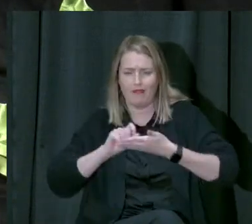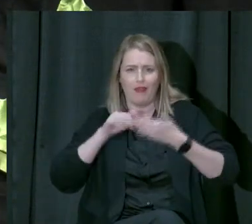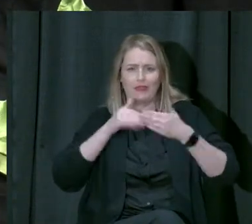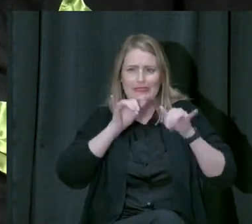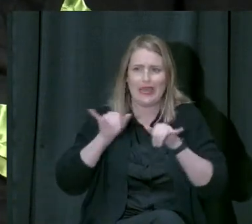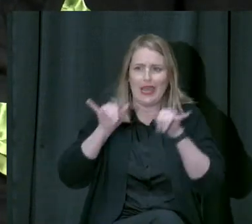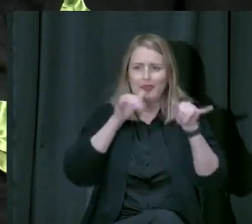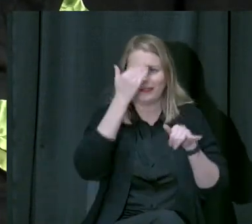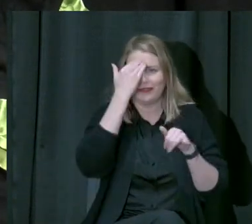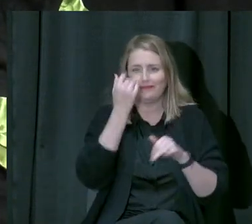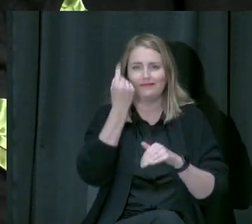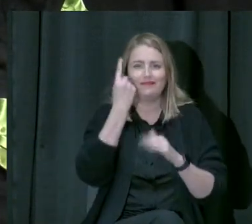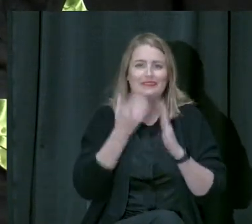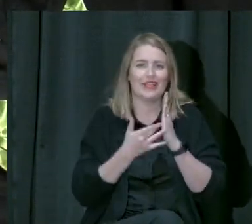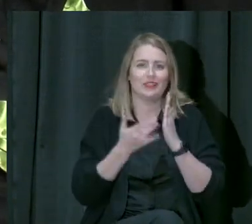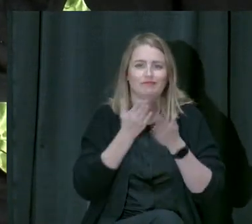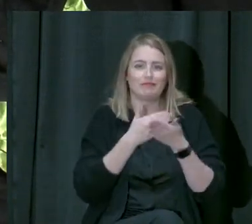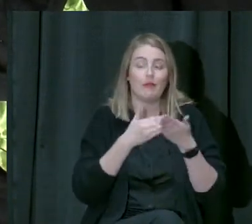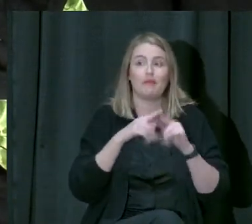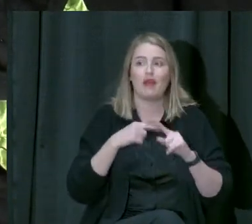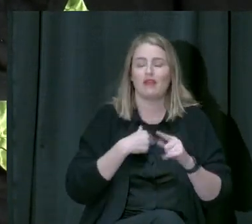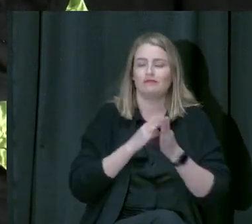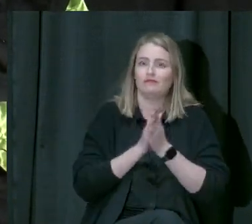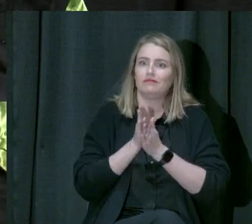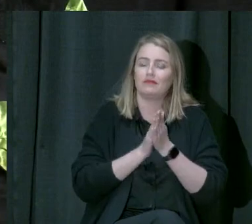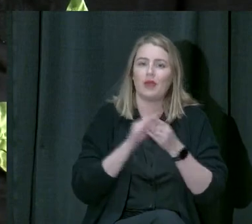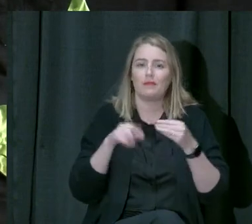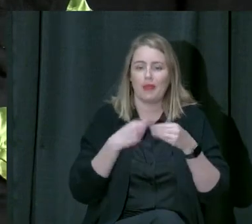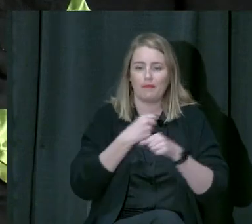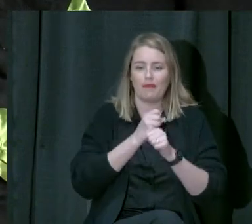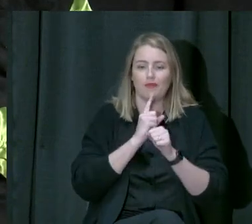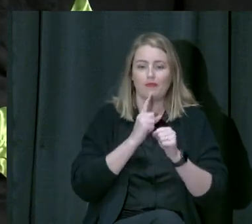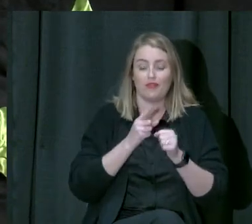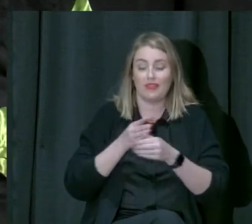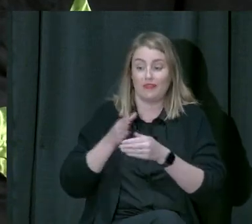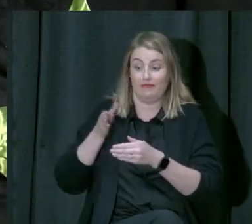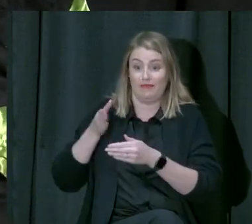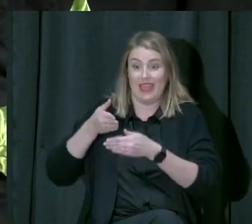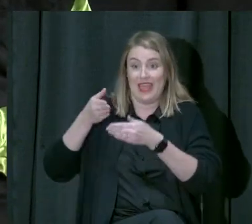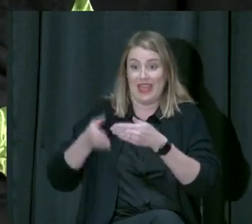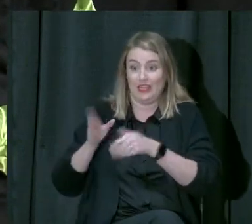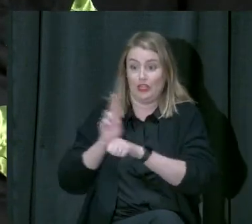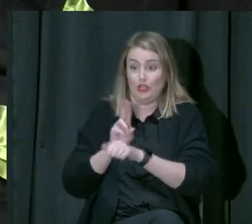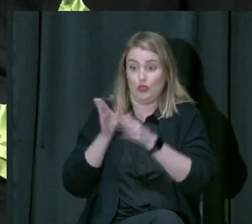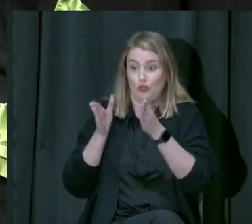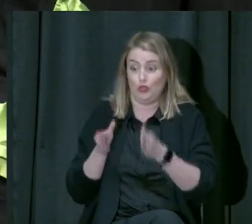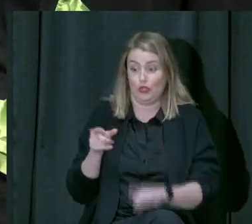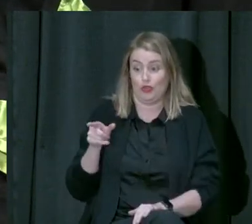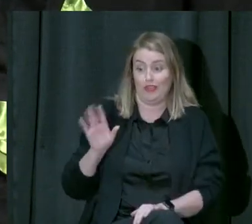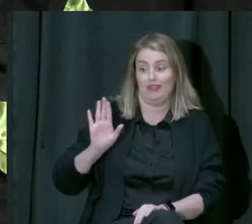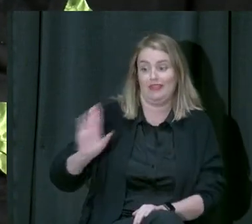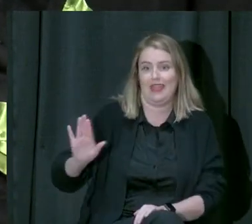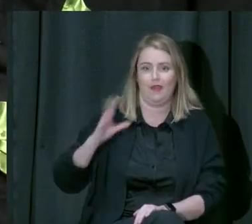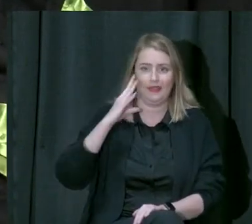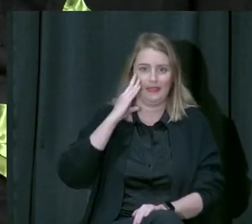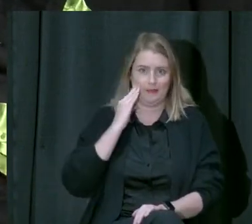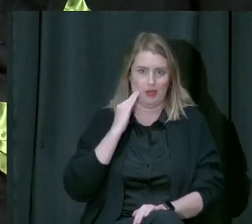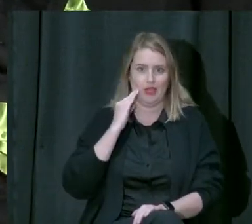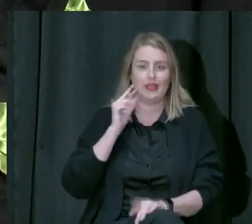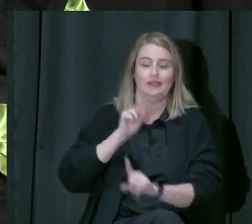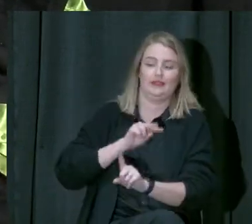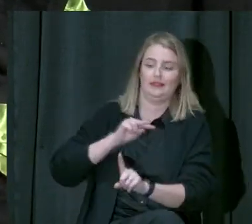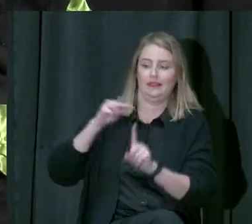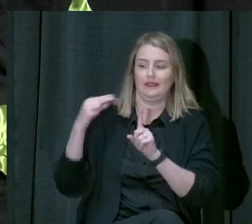understand the technical end of it. But I am so passionate about making sure that the end user experience is, and we both are, making sure that end